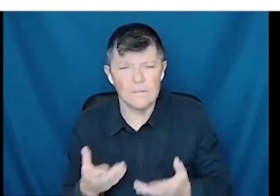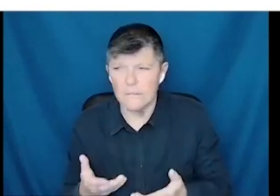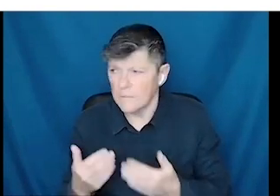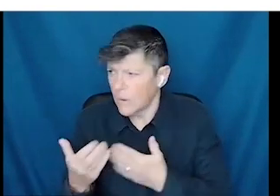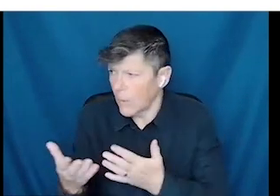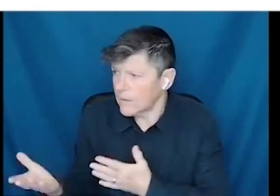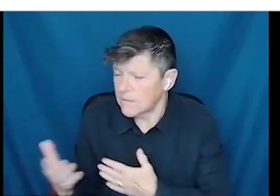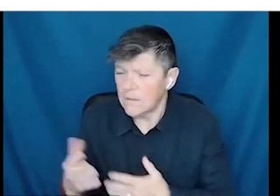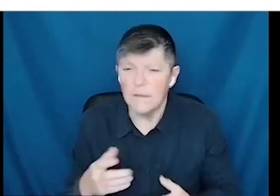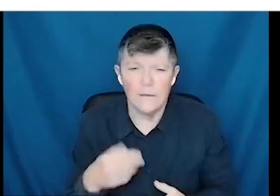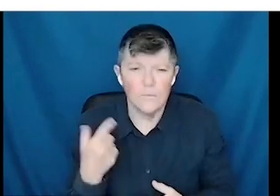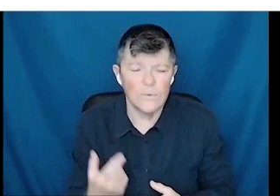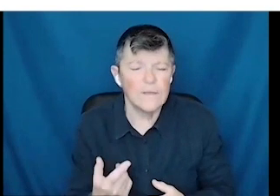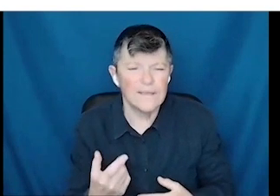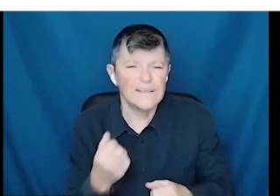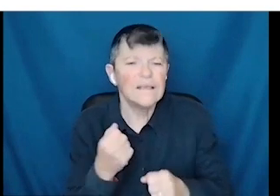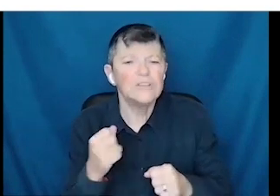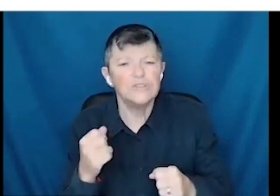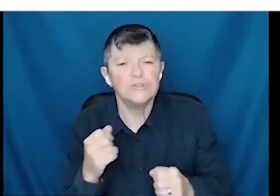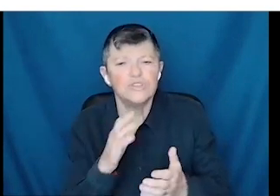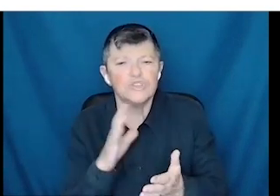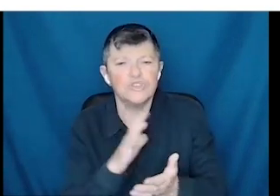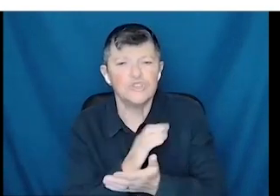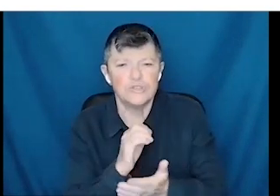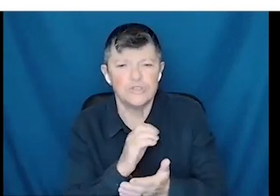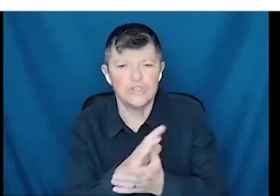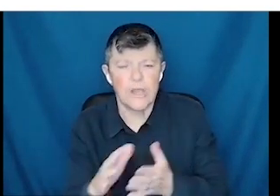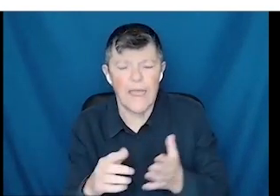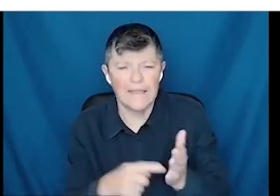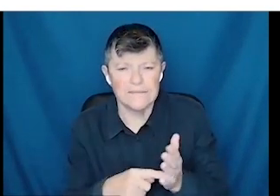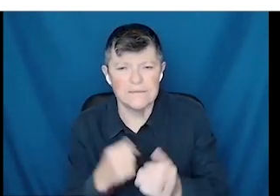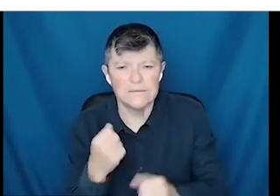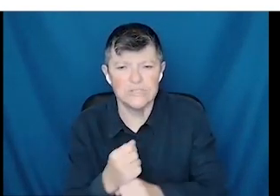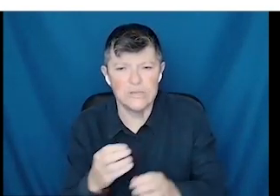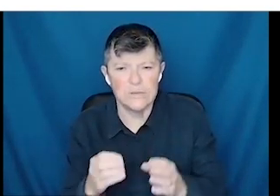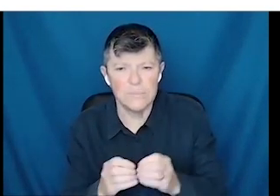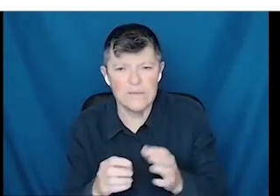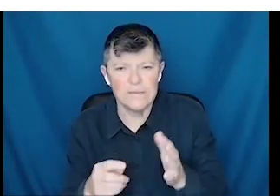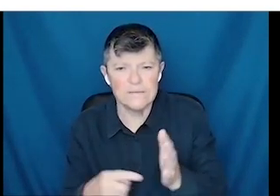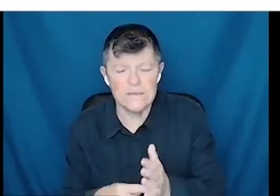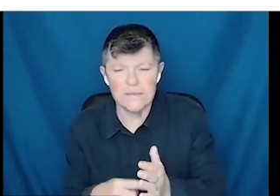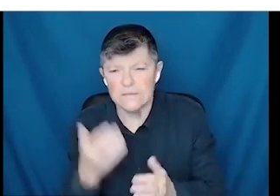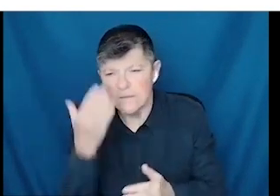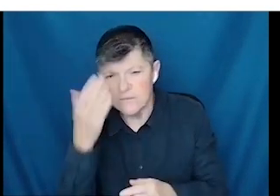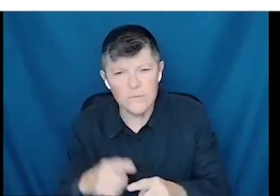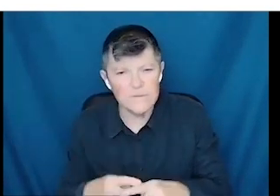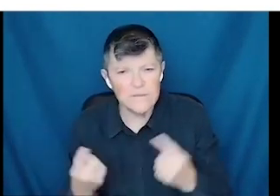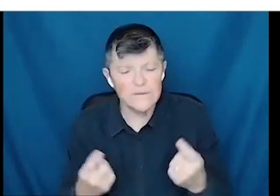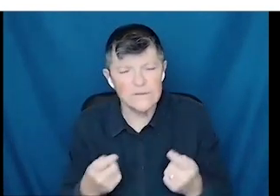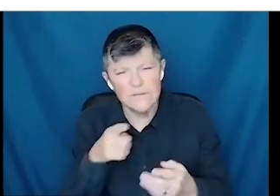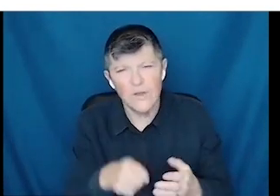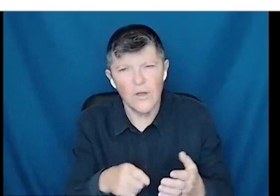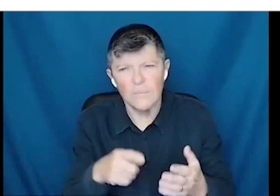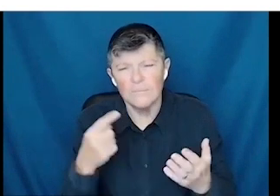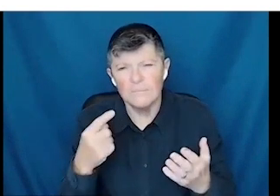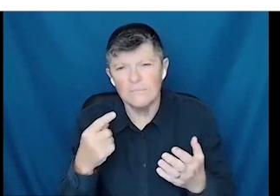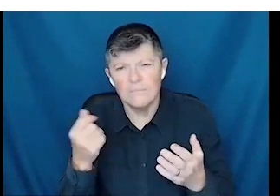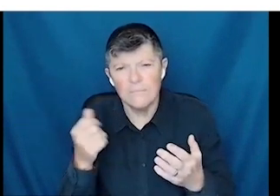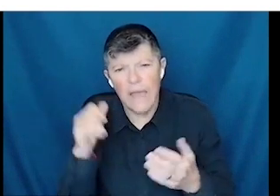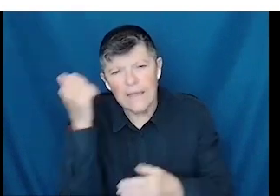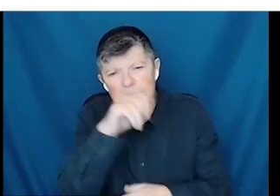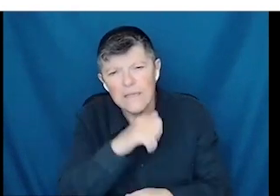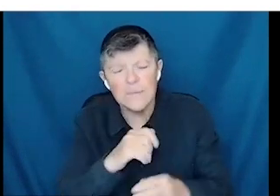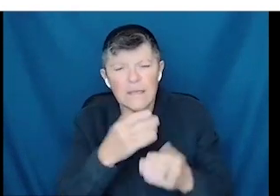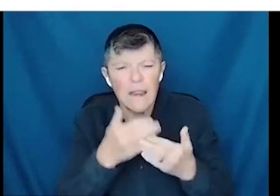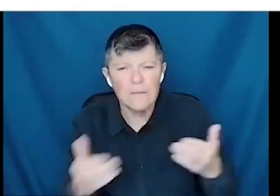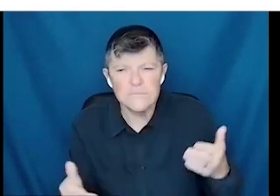ChatGPT, it doesn't know the difference between necessarily academic language. So say here, what is